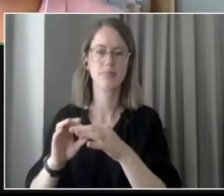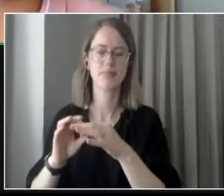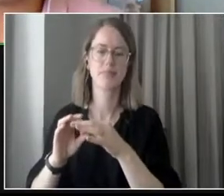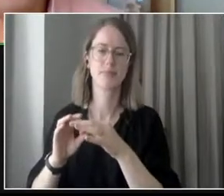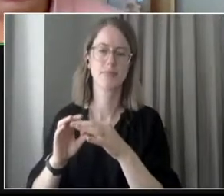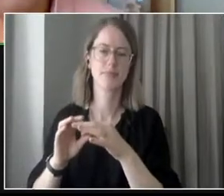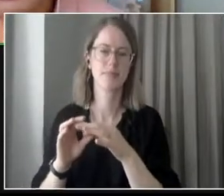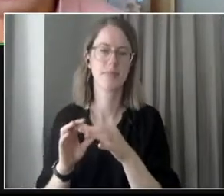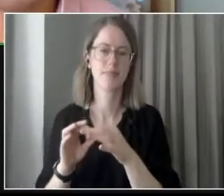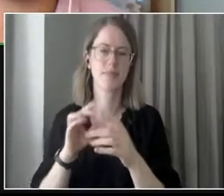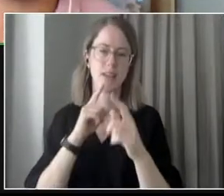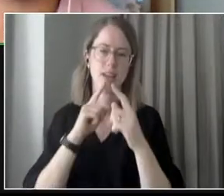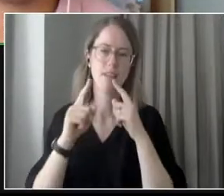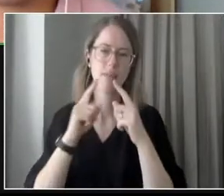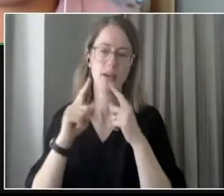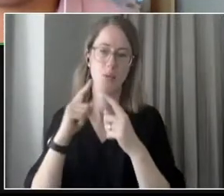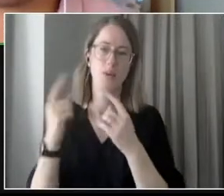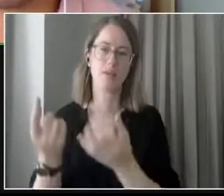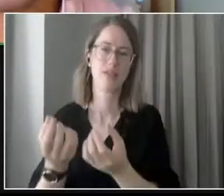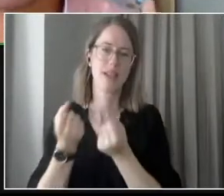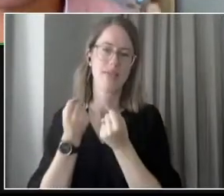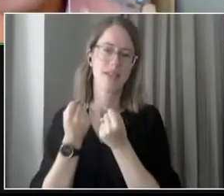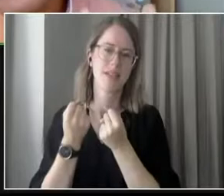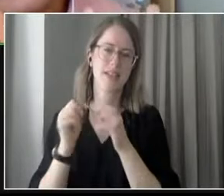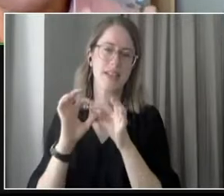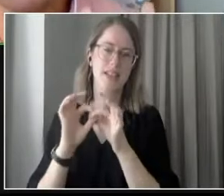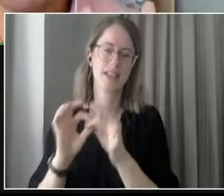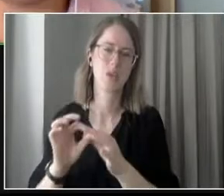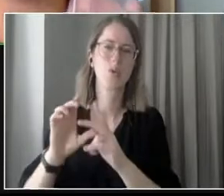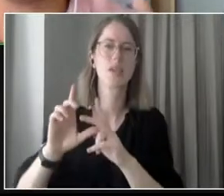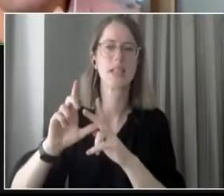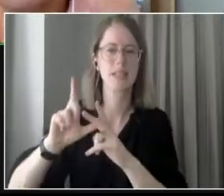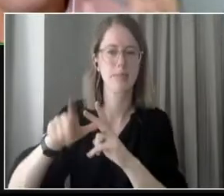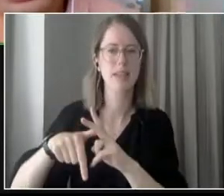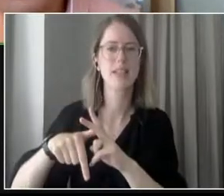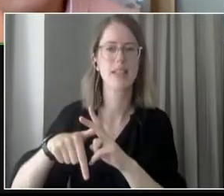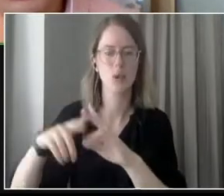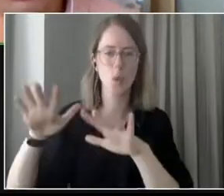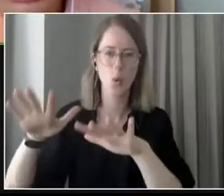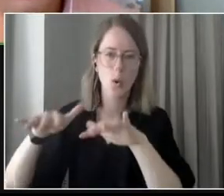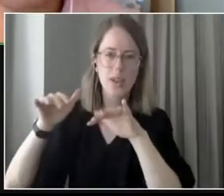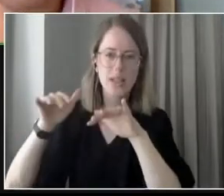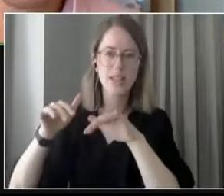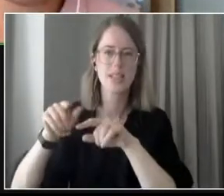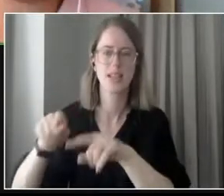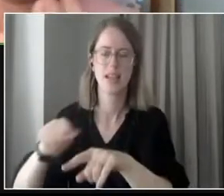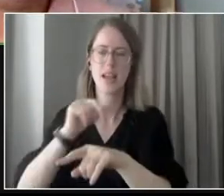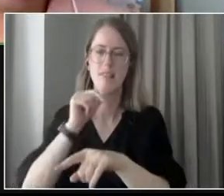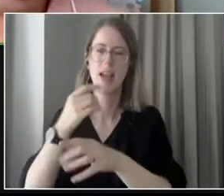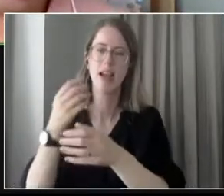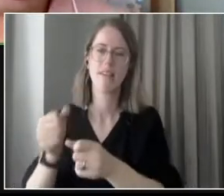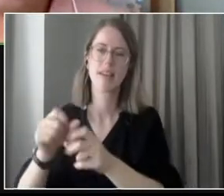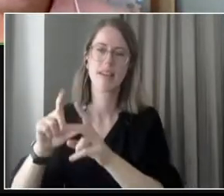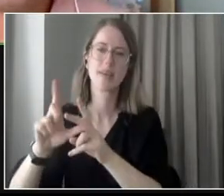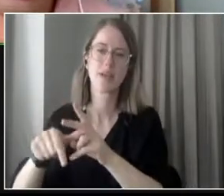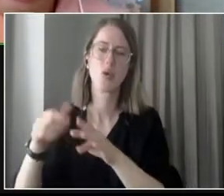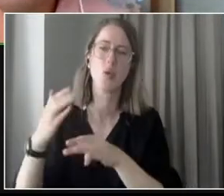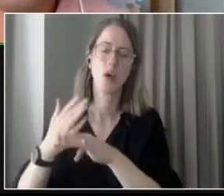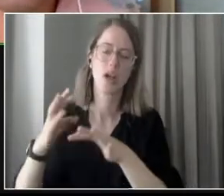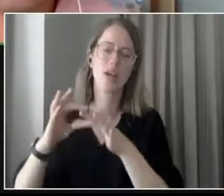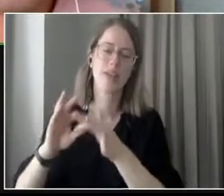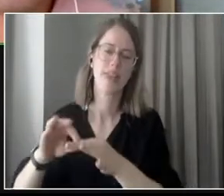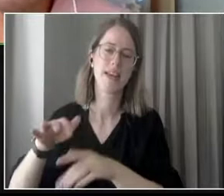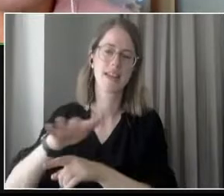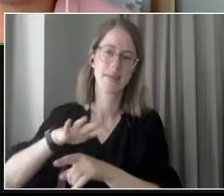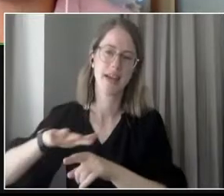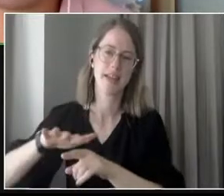talks to the information that we've received around disability audiences that have a disability or are working in that space. So thank you